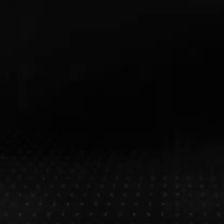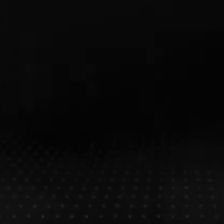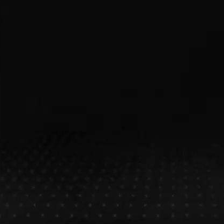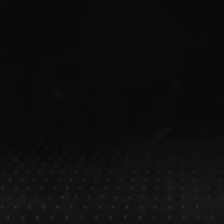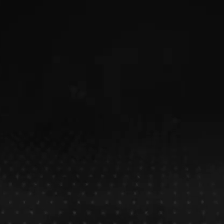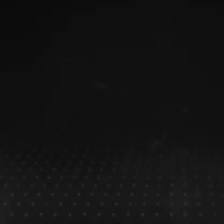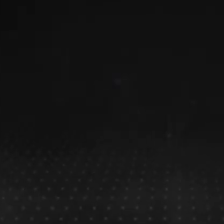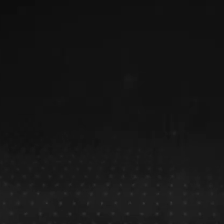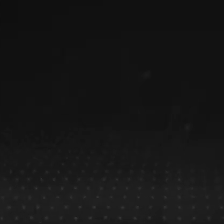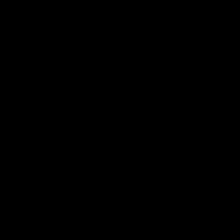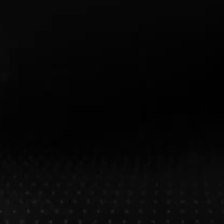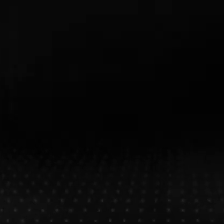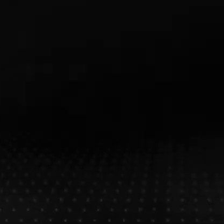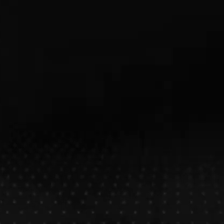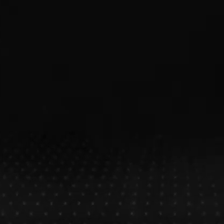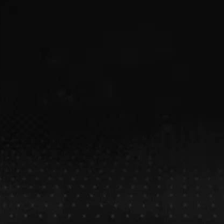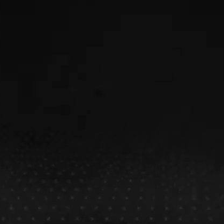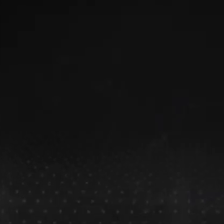toch een dongle niet.